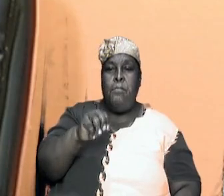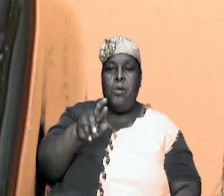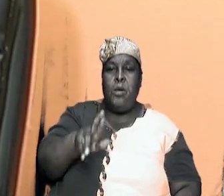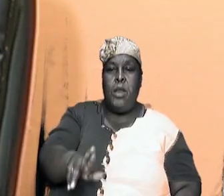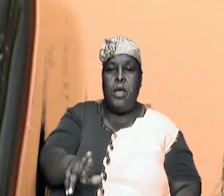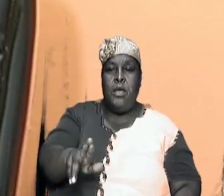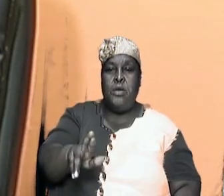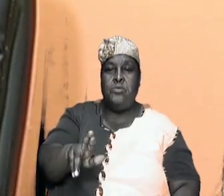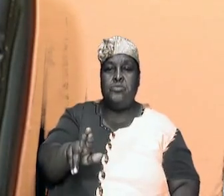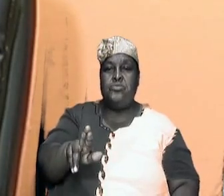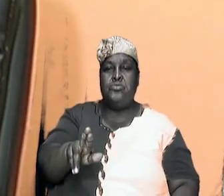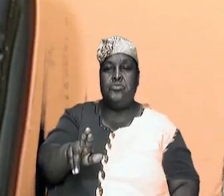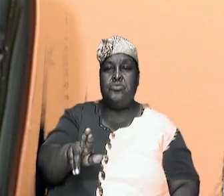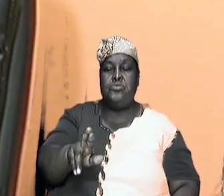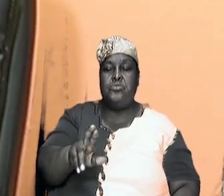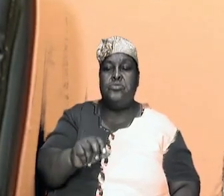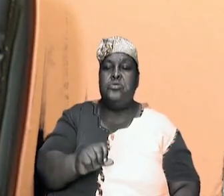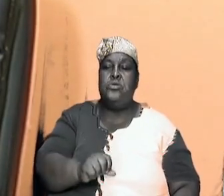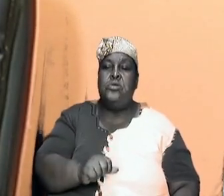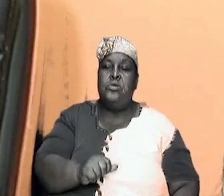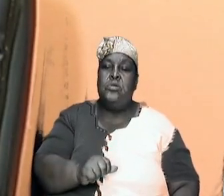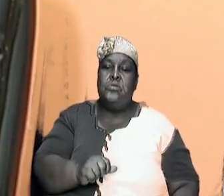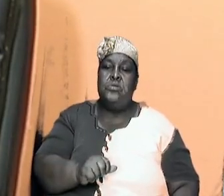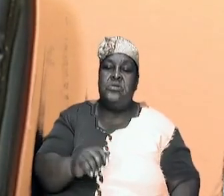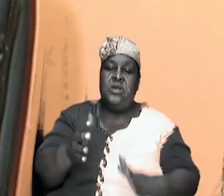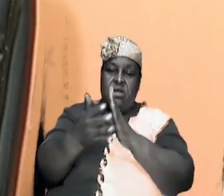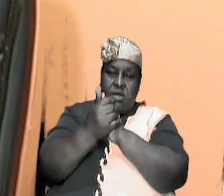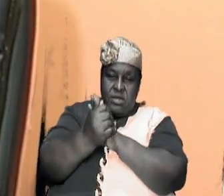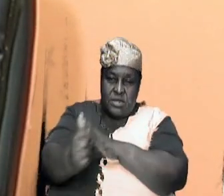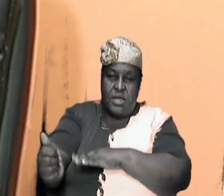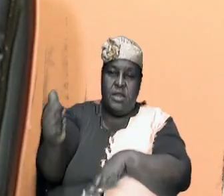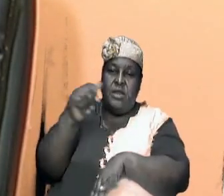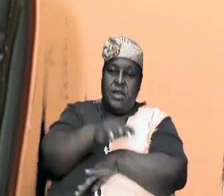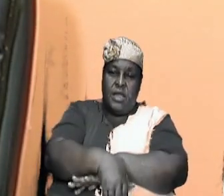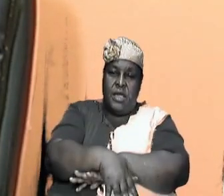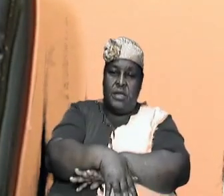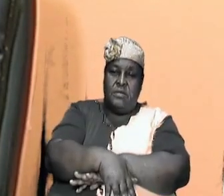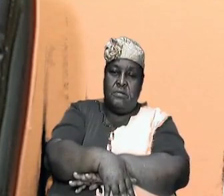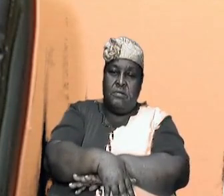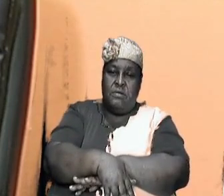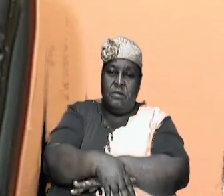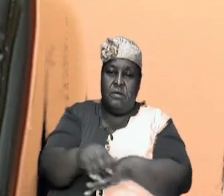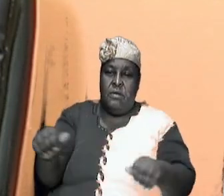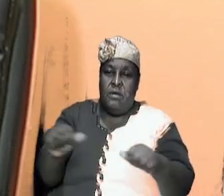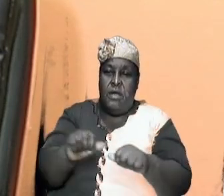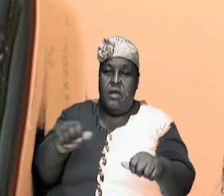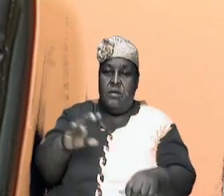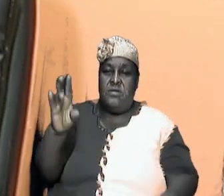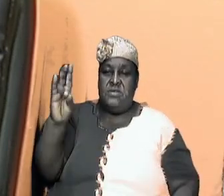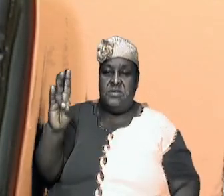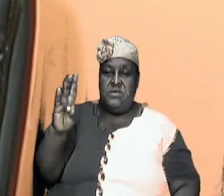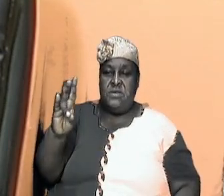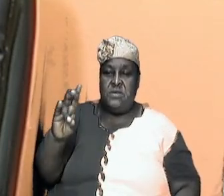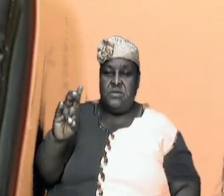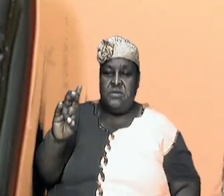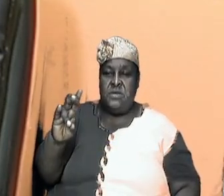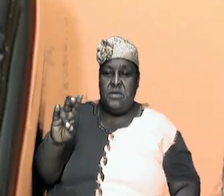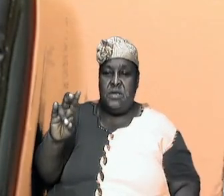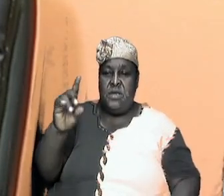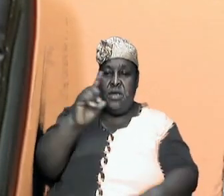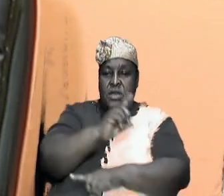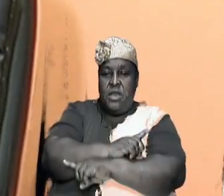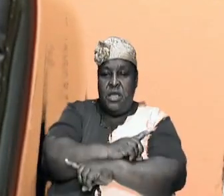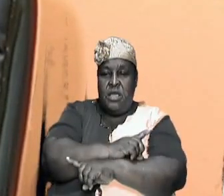August 5th will be a talent night. That's a Friday. August 6th, we're going to have a day